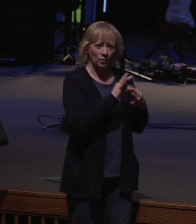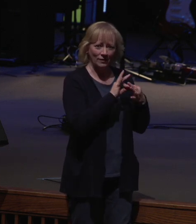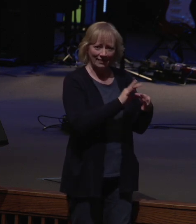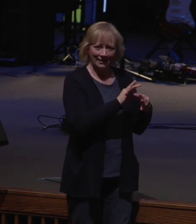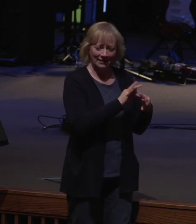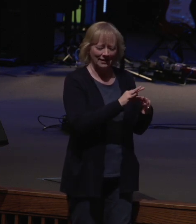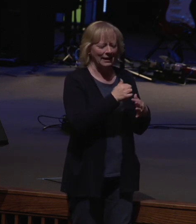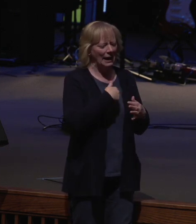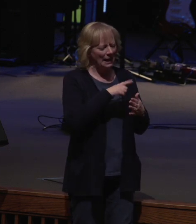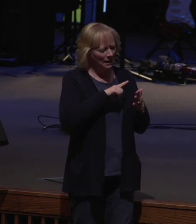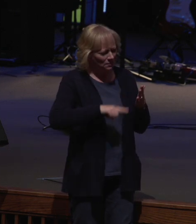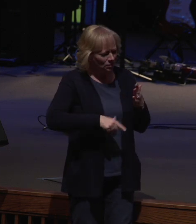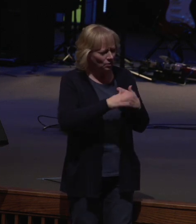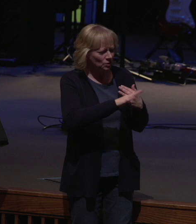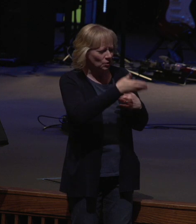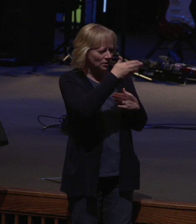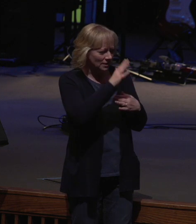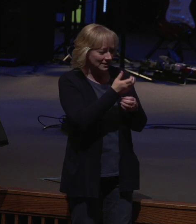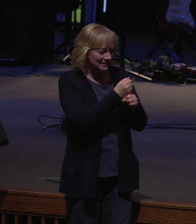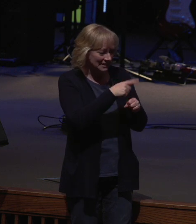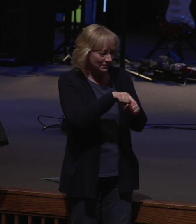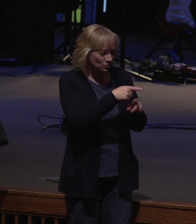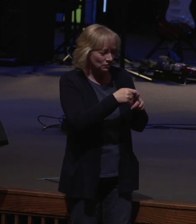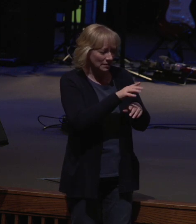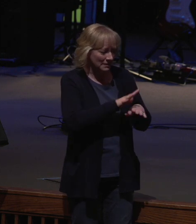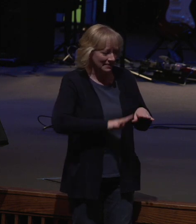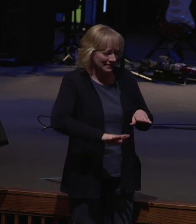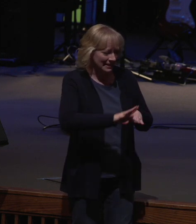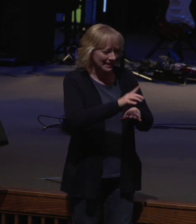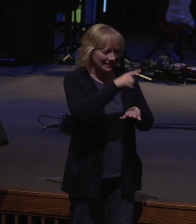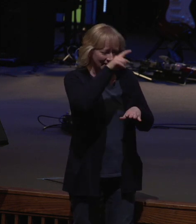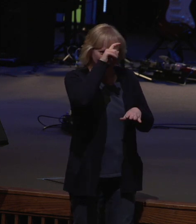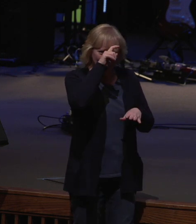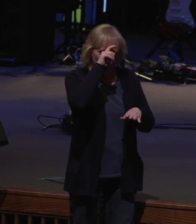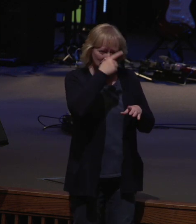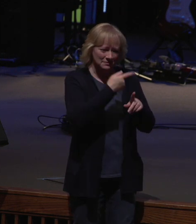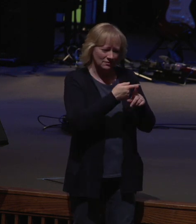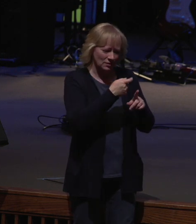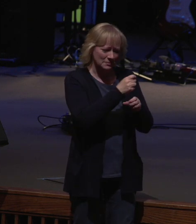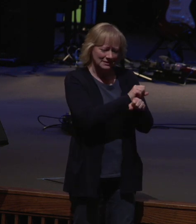who brought you out of the land of Egypt, out of the house of slavery.